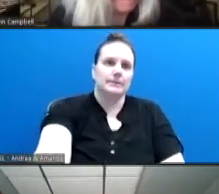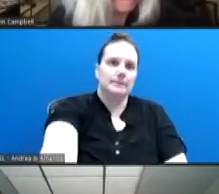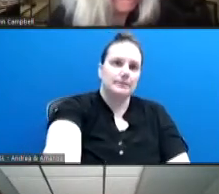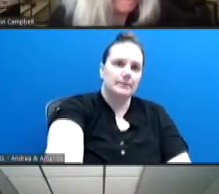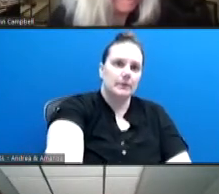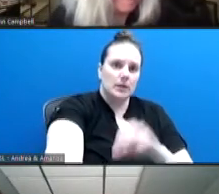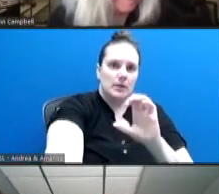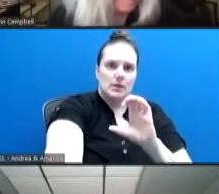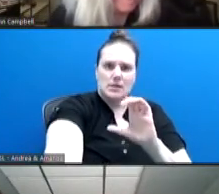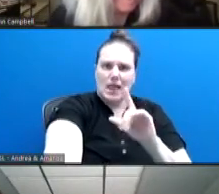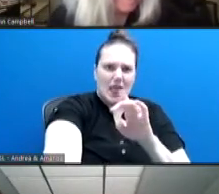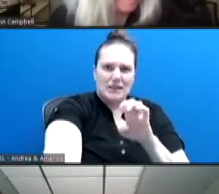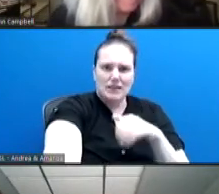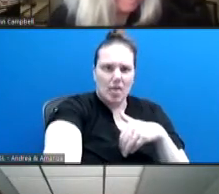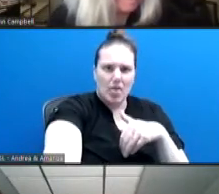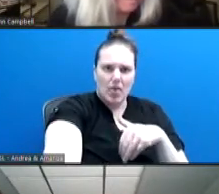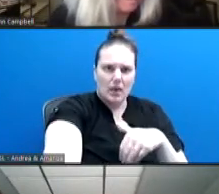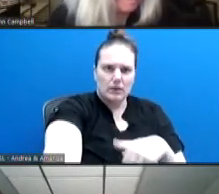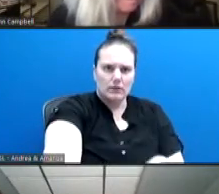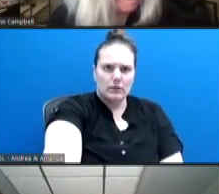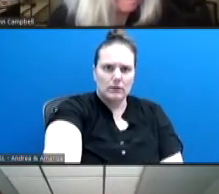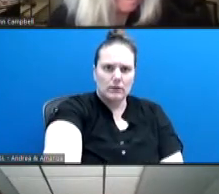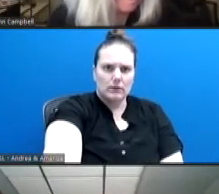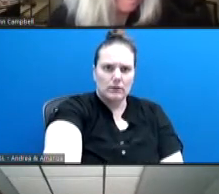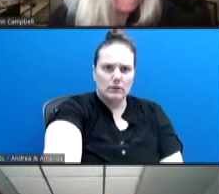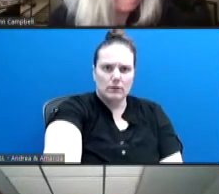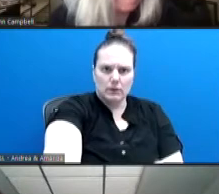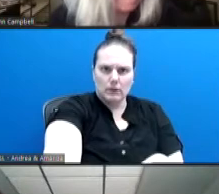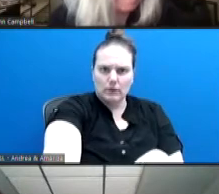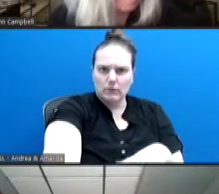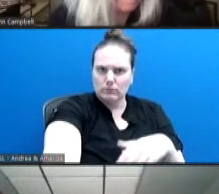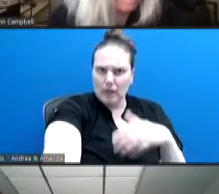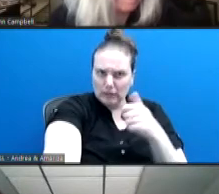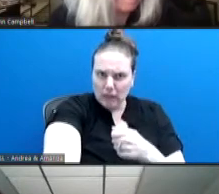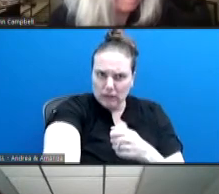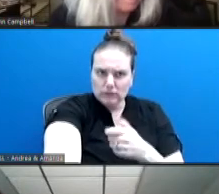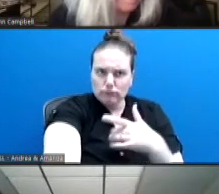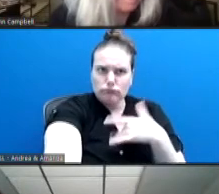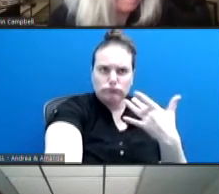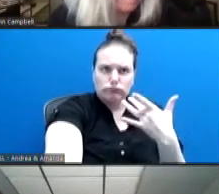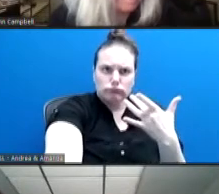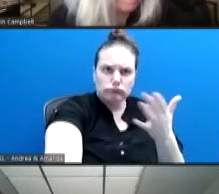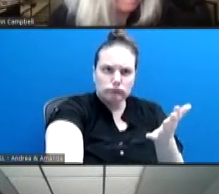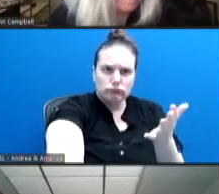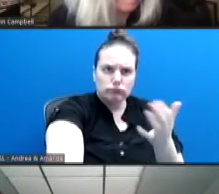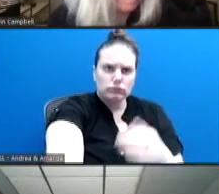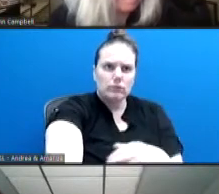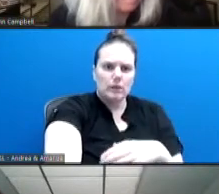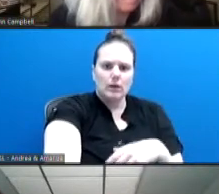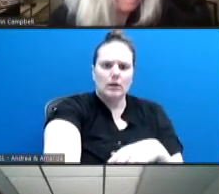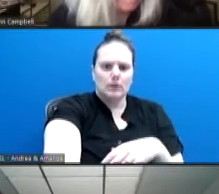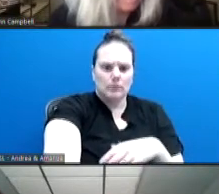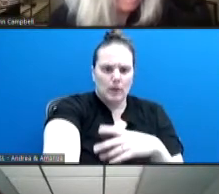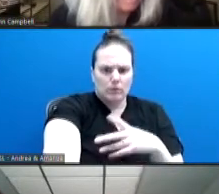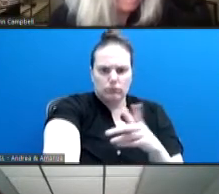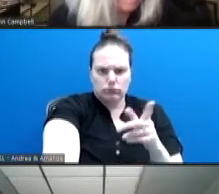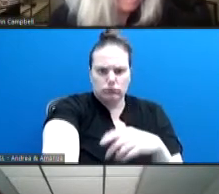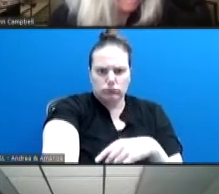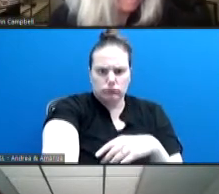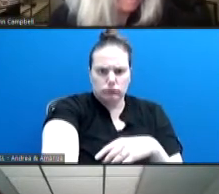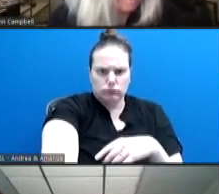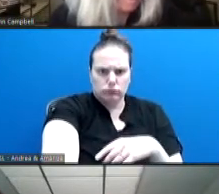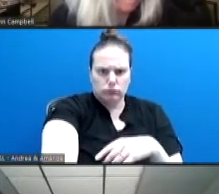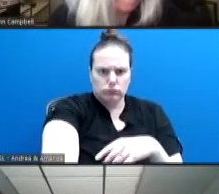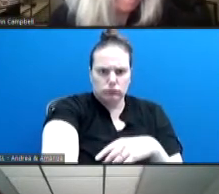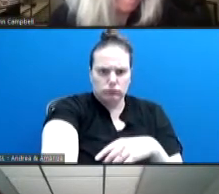Celeste is not here yet. I've texted her. I'm not sure what's happening, but we could loop back for that report on the racial